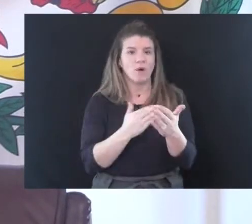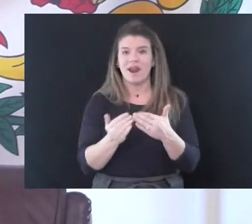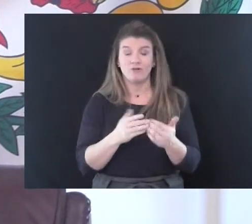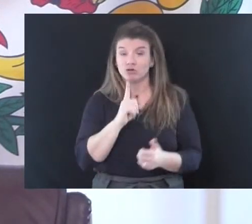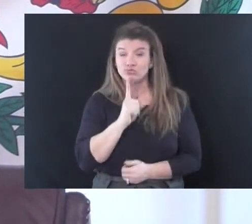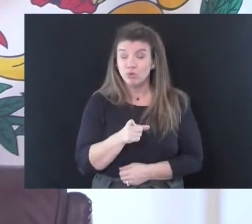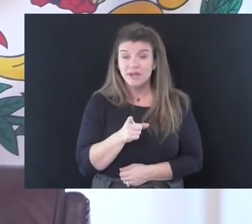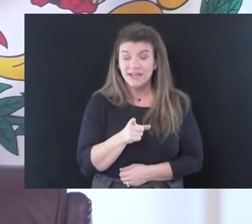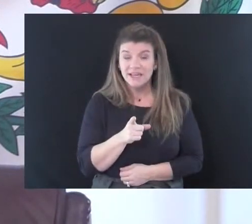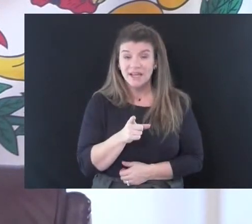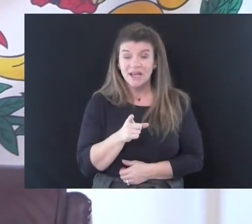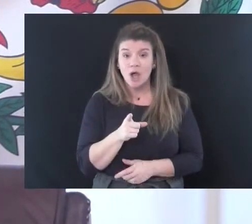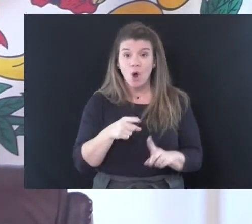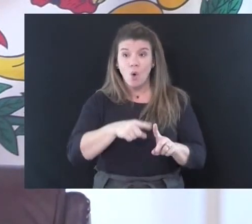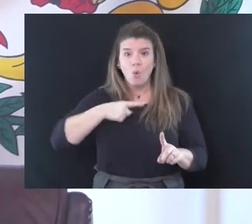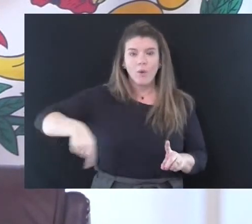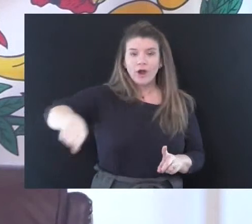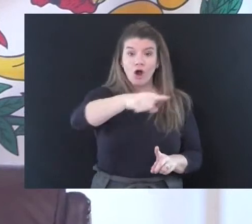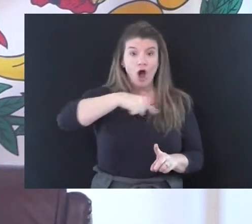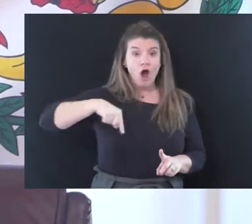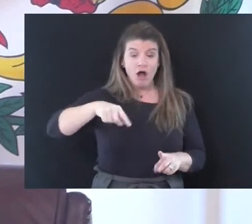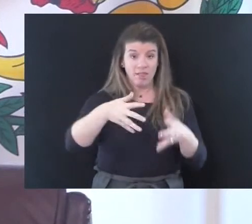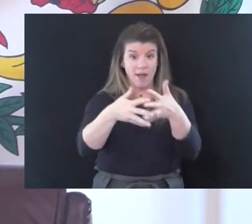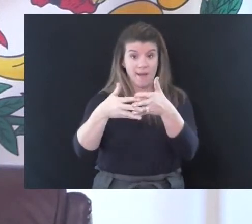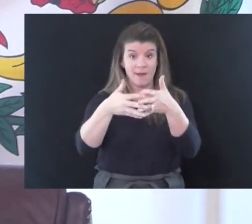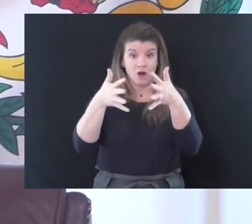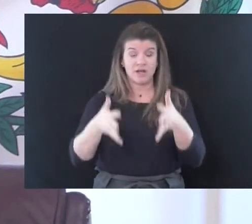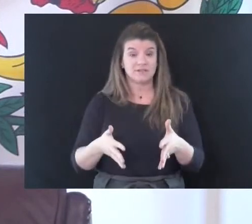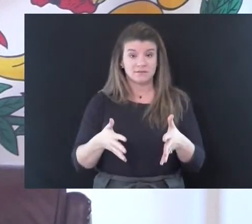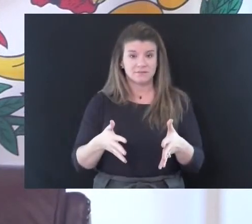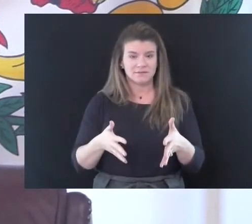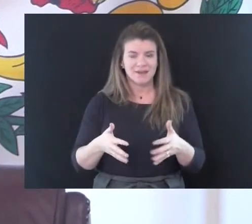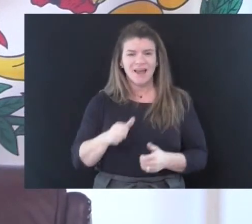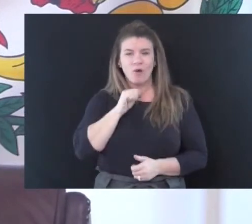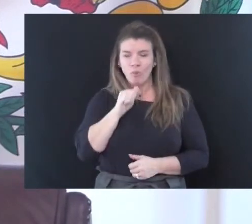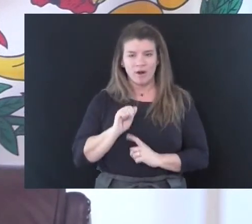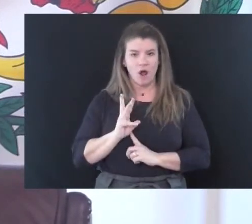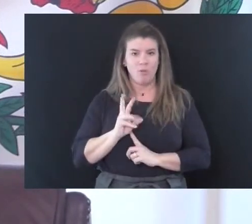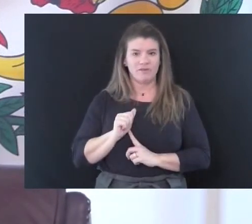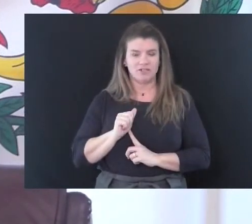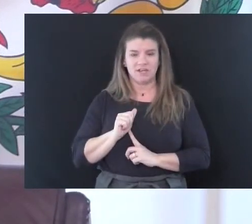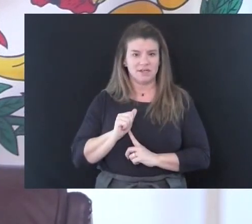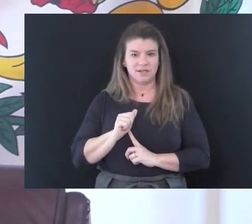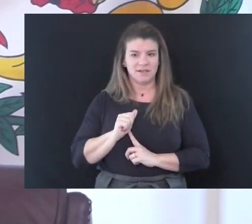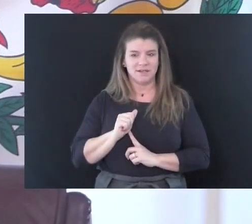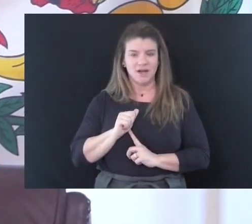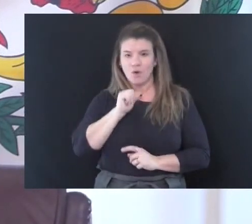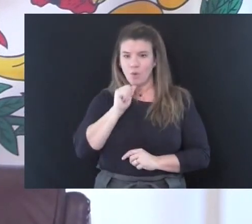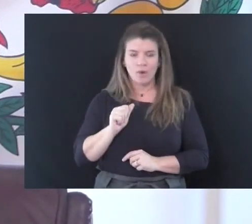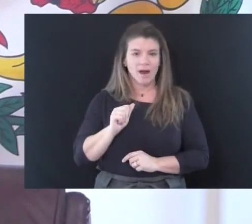really and truly, we're all just that. We're not West Virginians. We're not